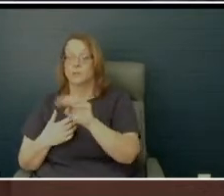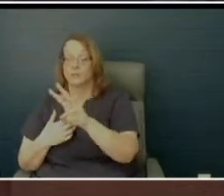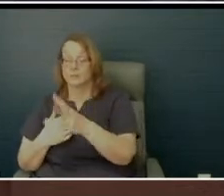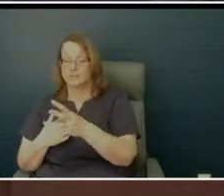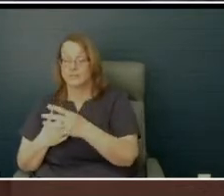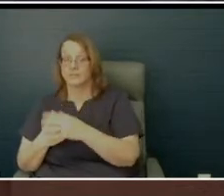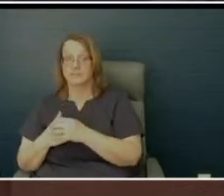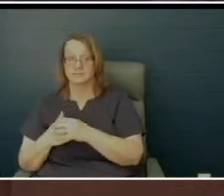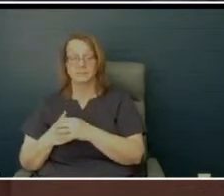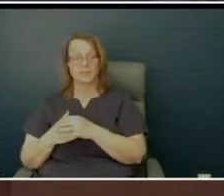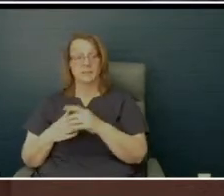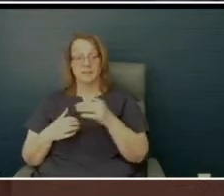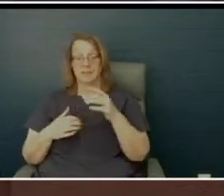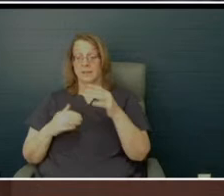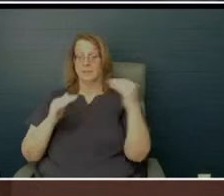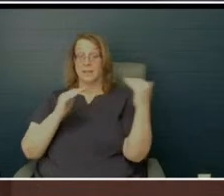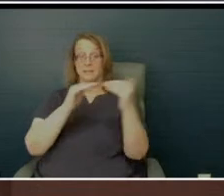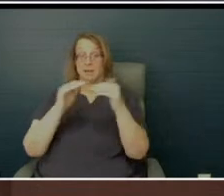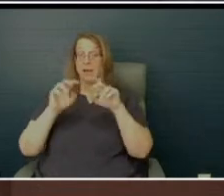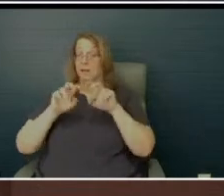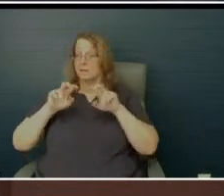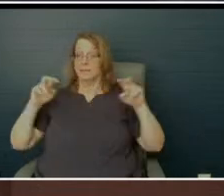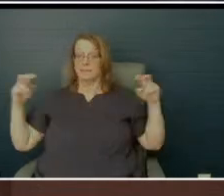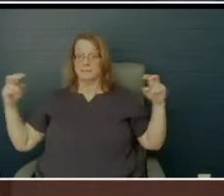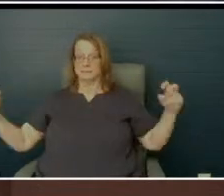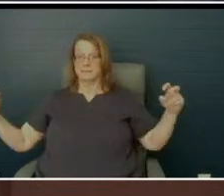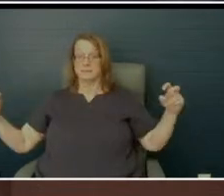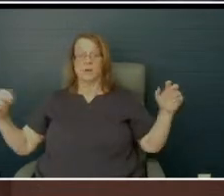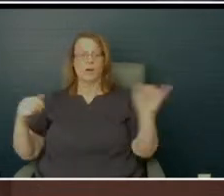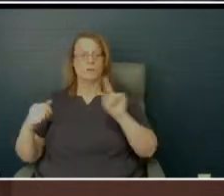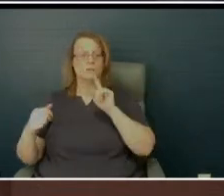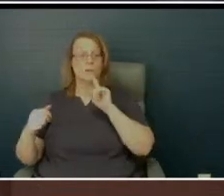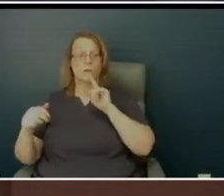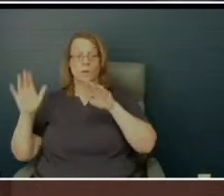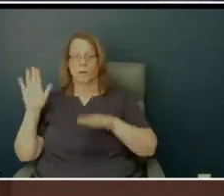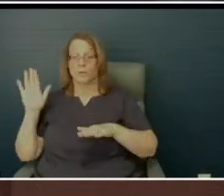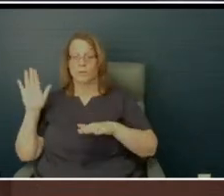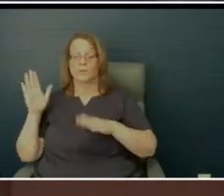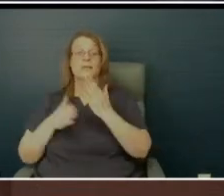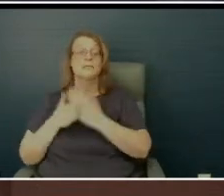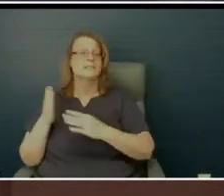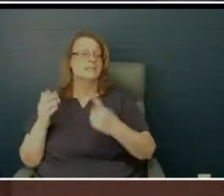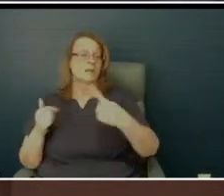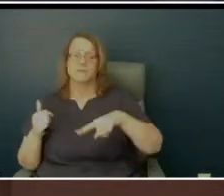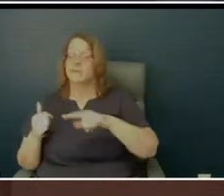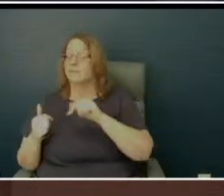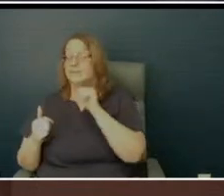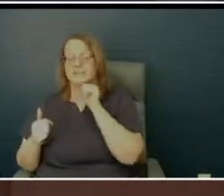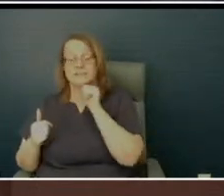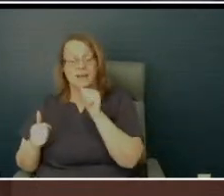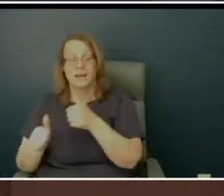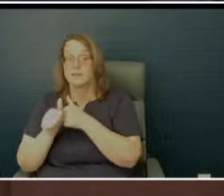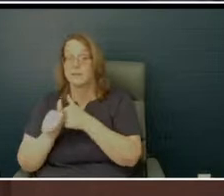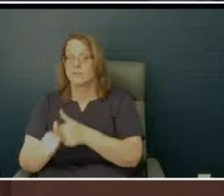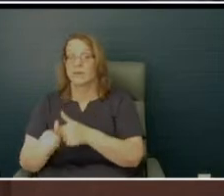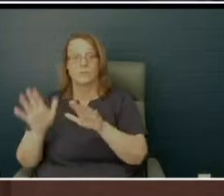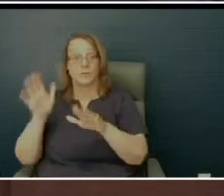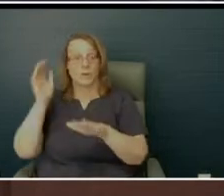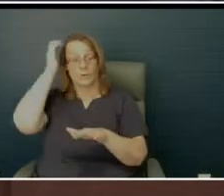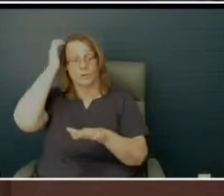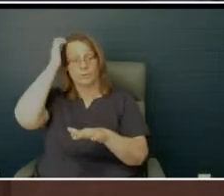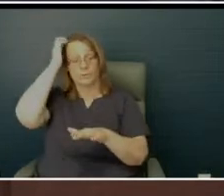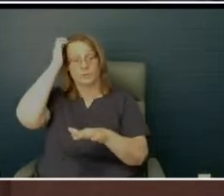oath. Some of them failed to uphold theirs and instead chose to spread the big